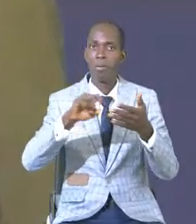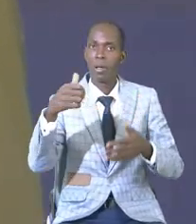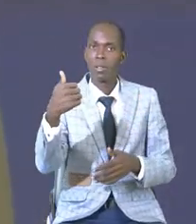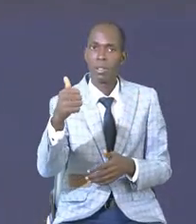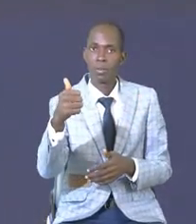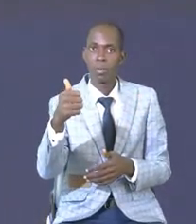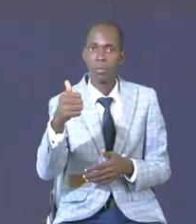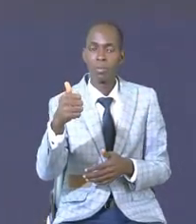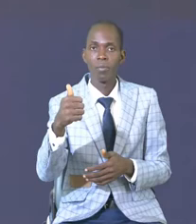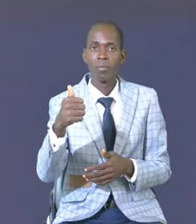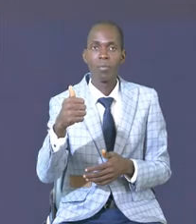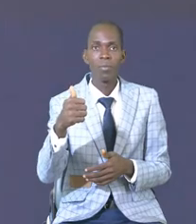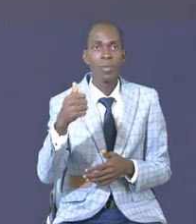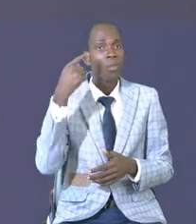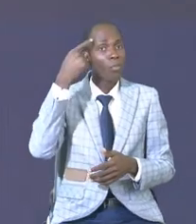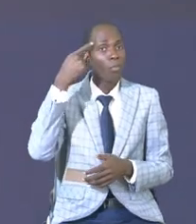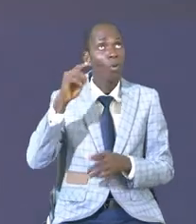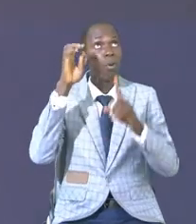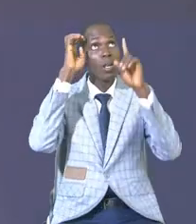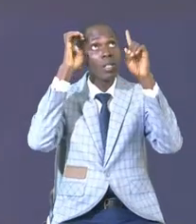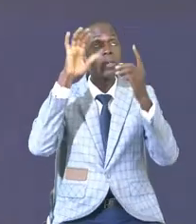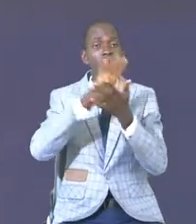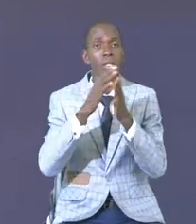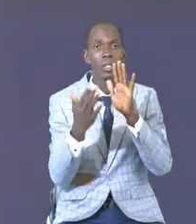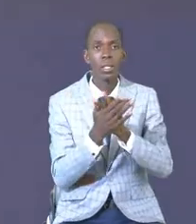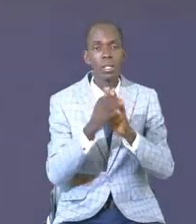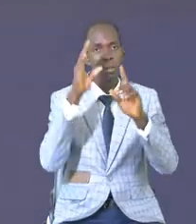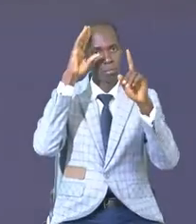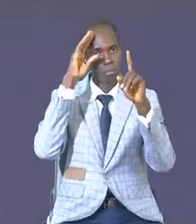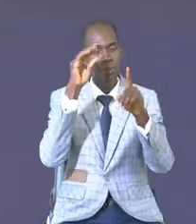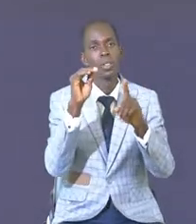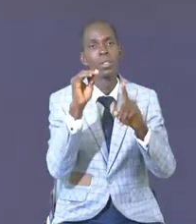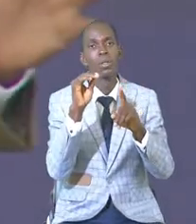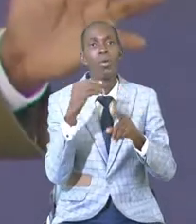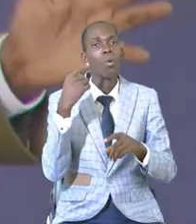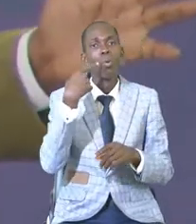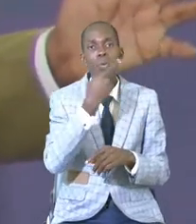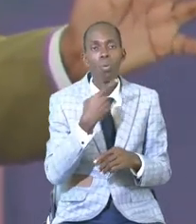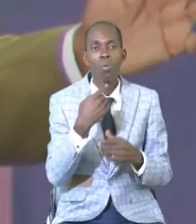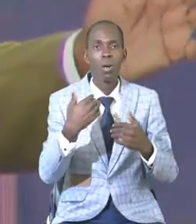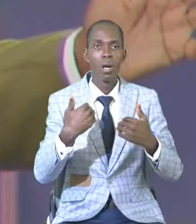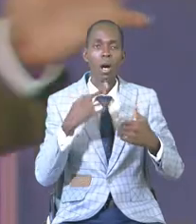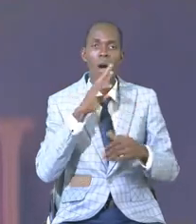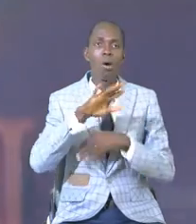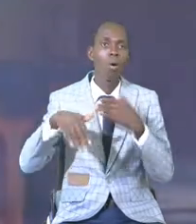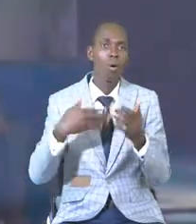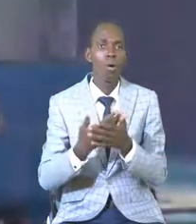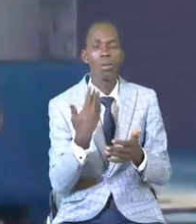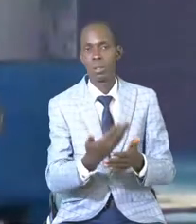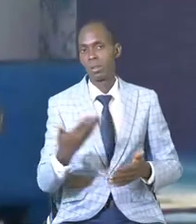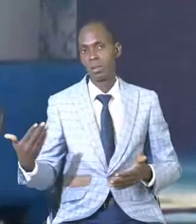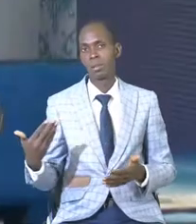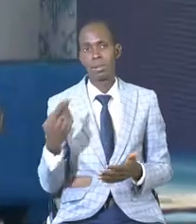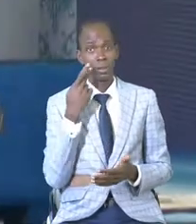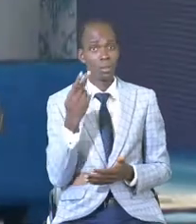it says, for it became him, it befitted him, for whom are all things. Think about that. For